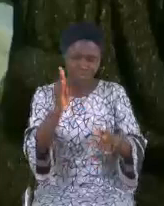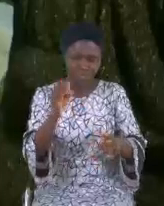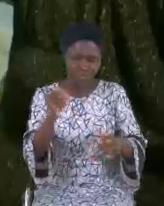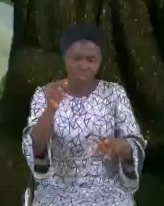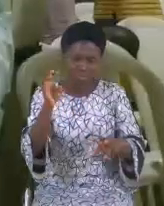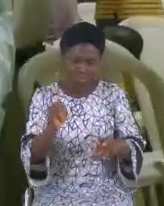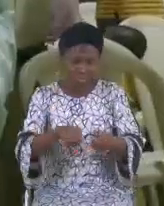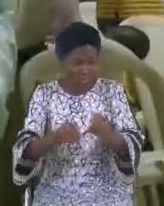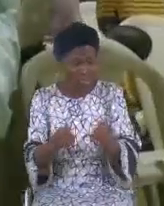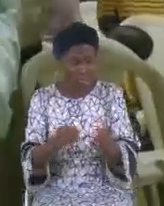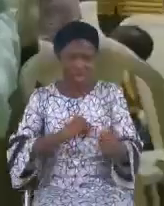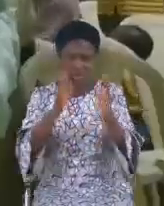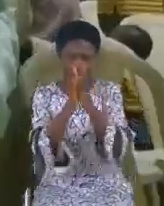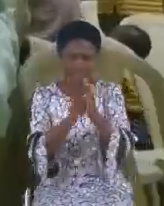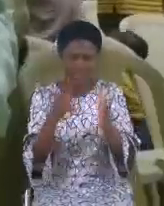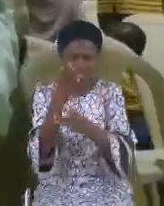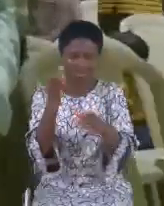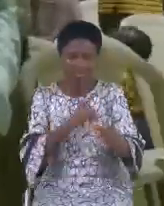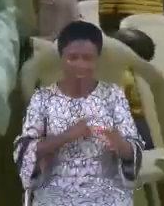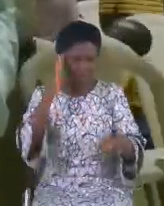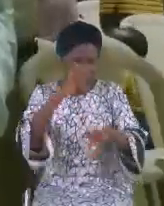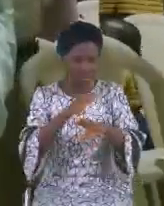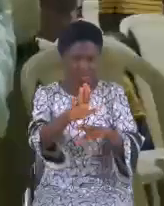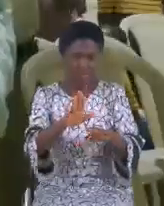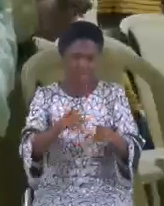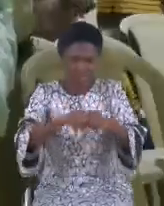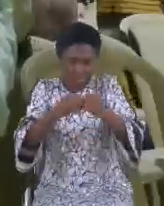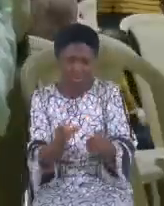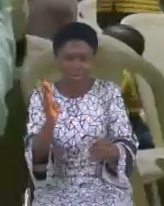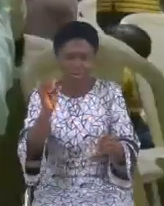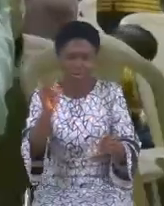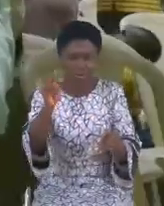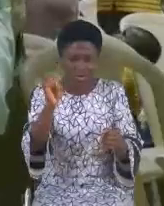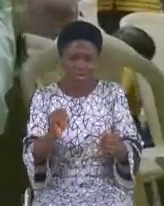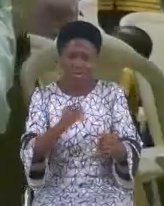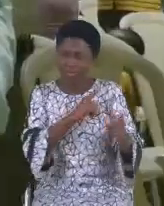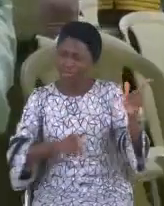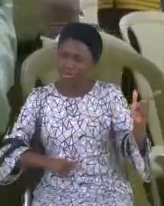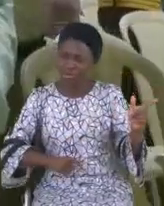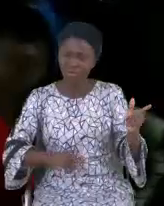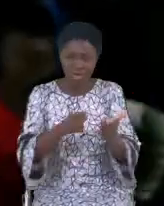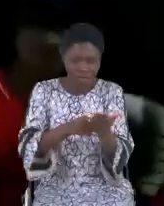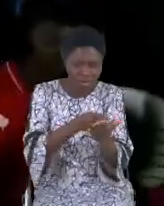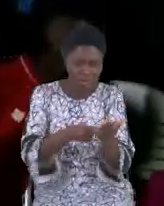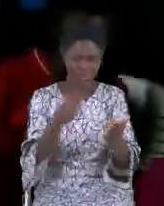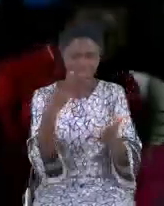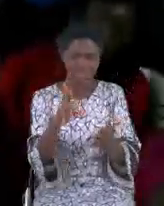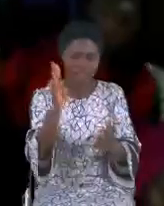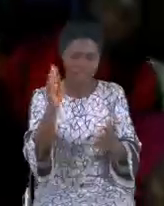your broken bones. Lord, mend their bones in Jesus' name.